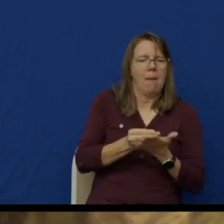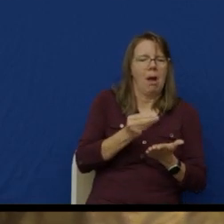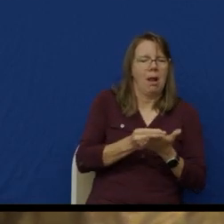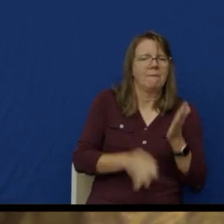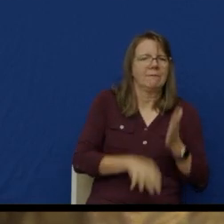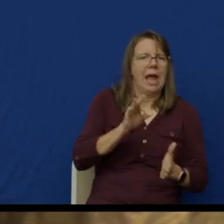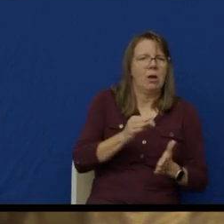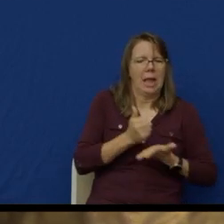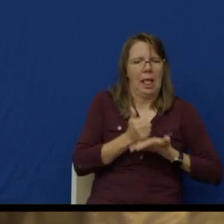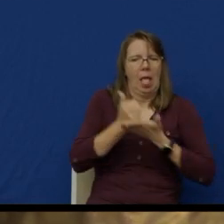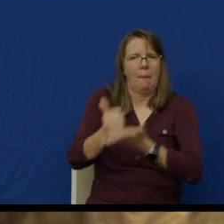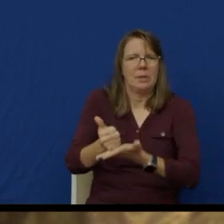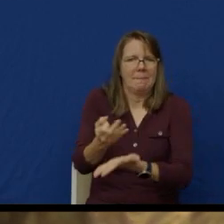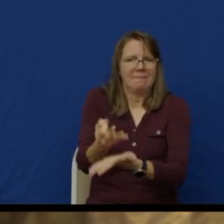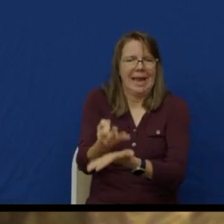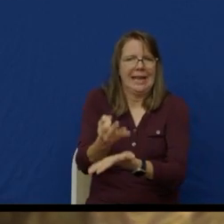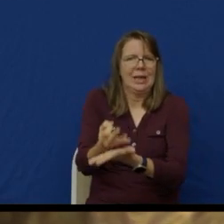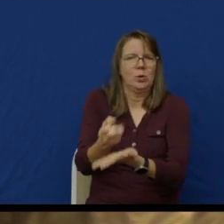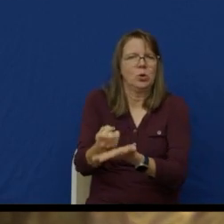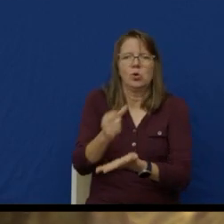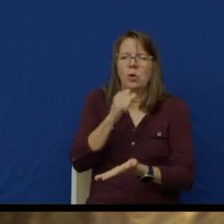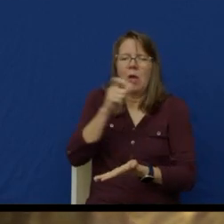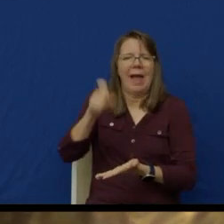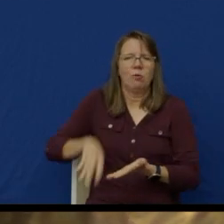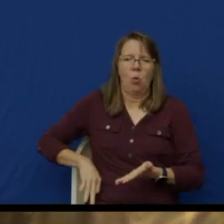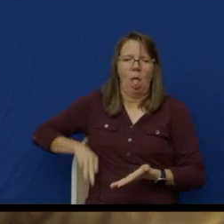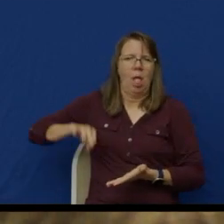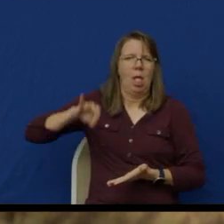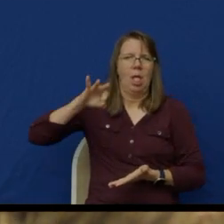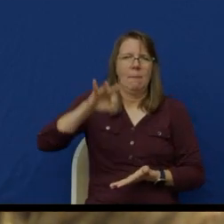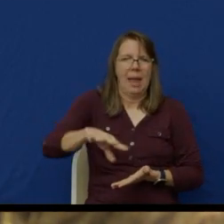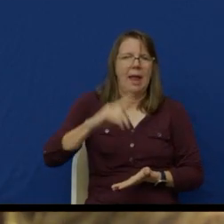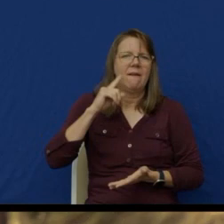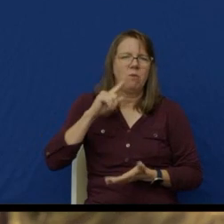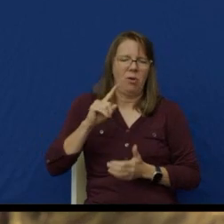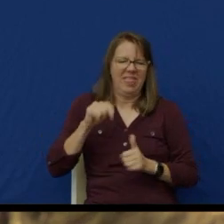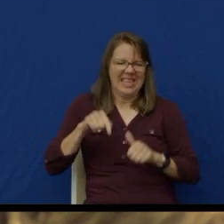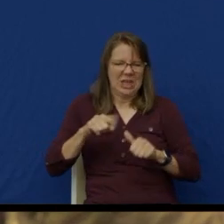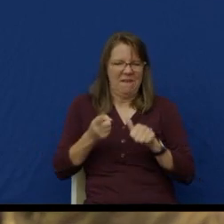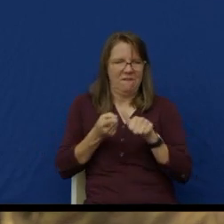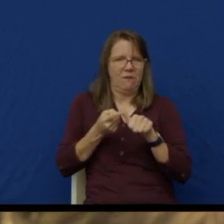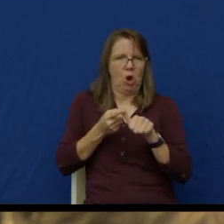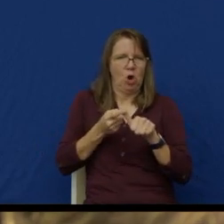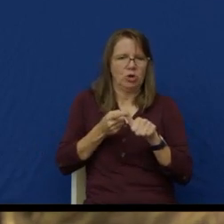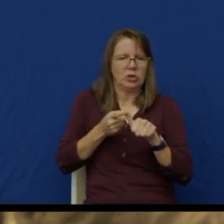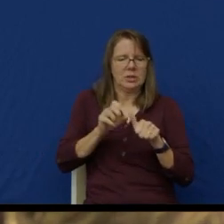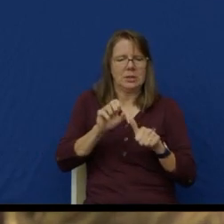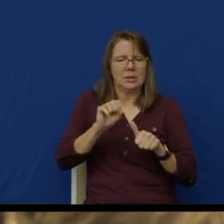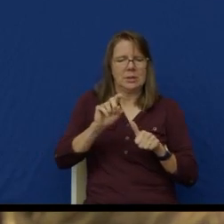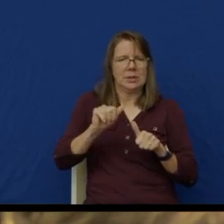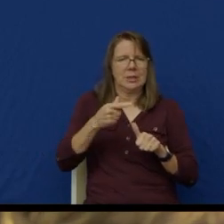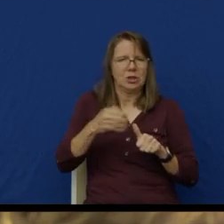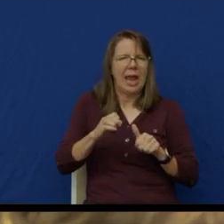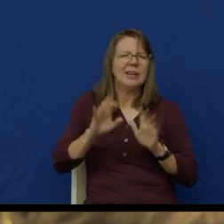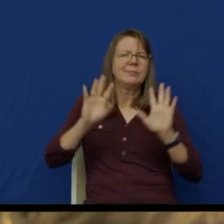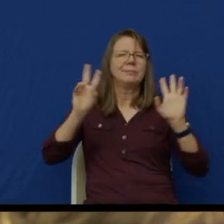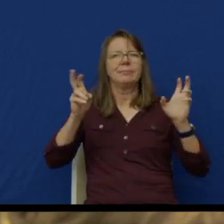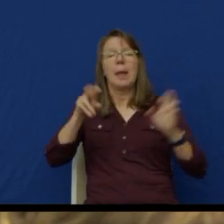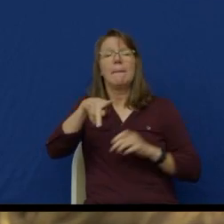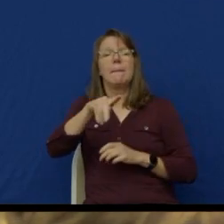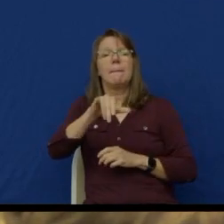out any costs in terms of this initial piloting of the test. So we're cognizant and aware and trying